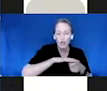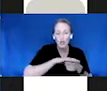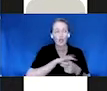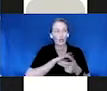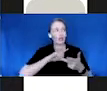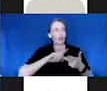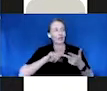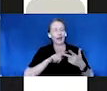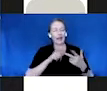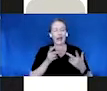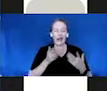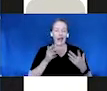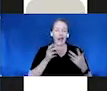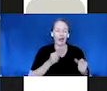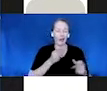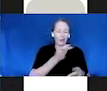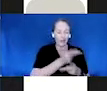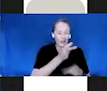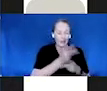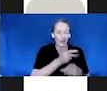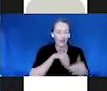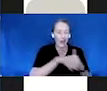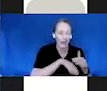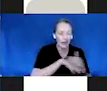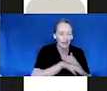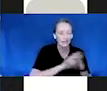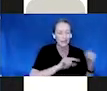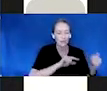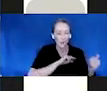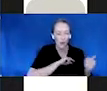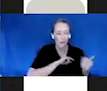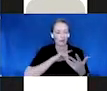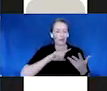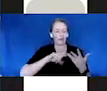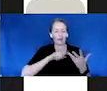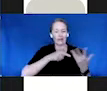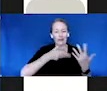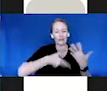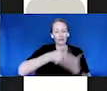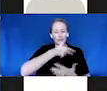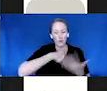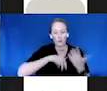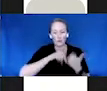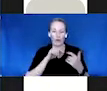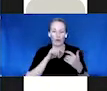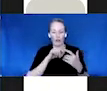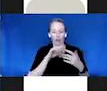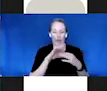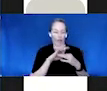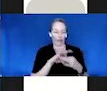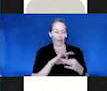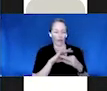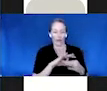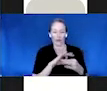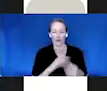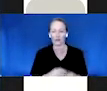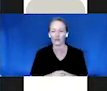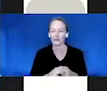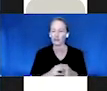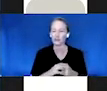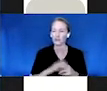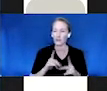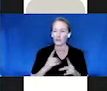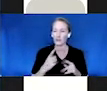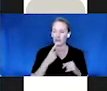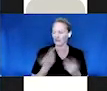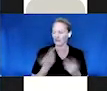quality, economic stability, and then social and community context. So some people will ask the question of, why do we need to talk about